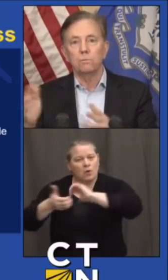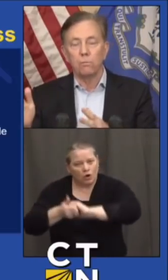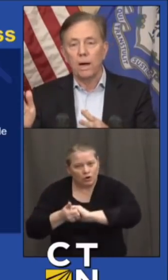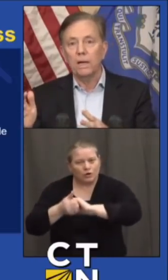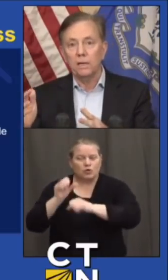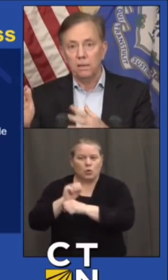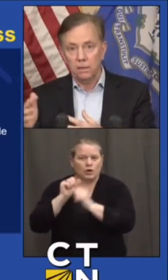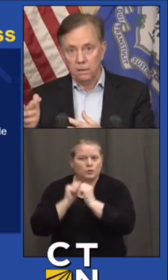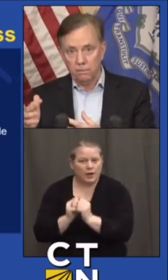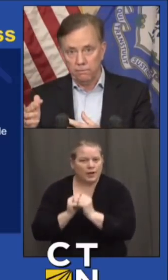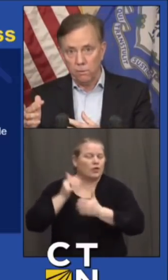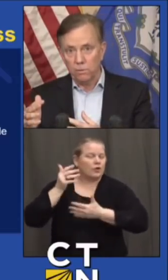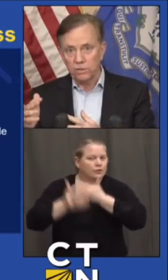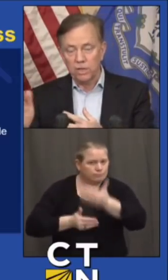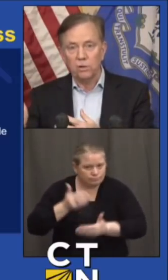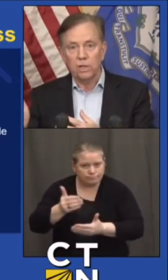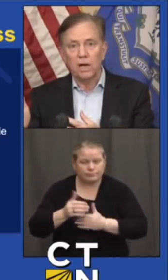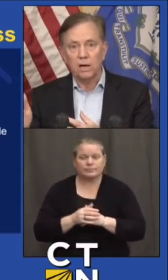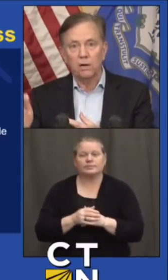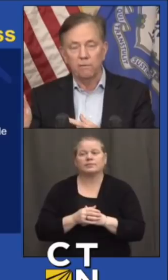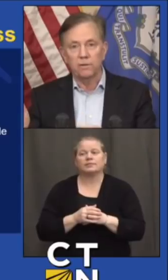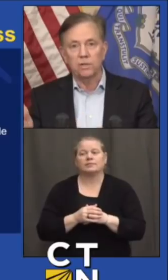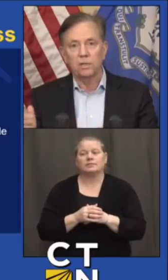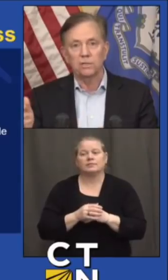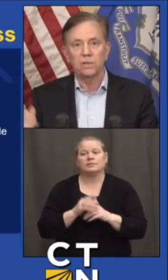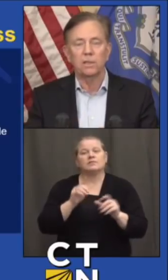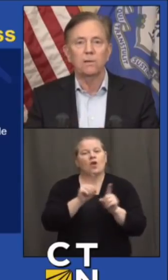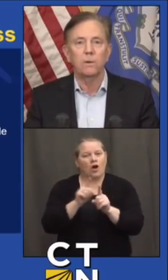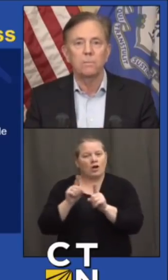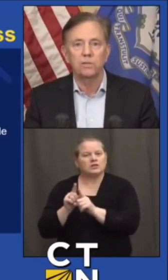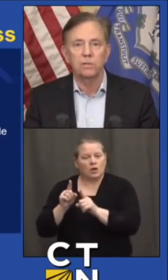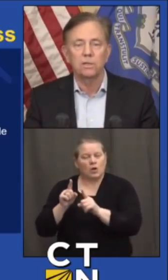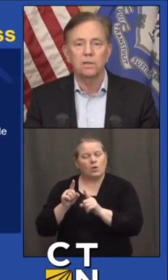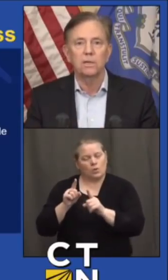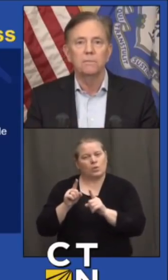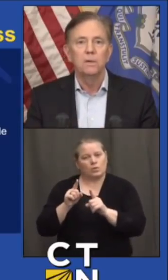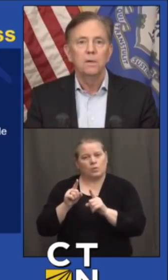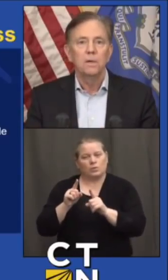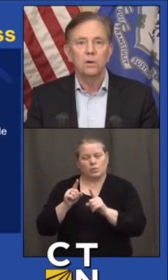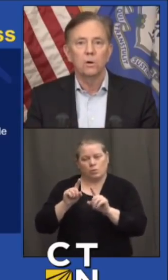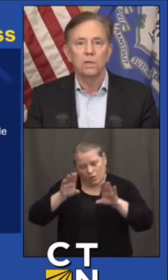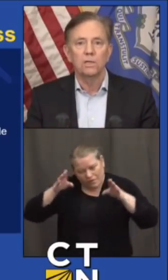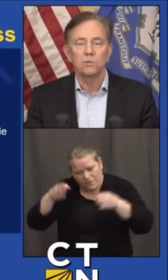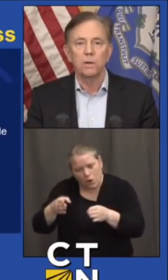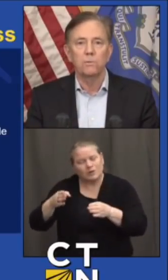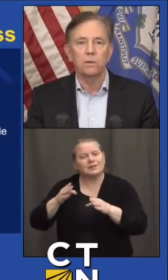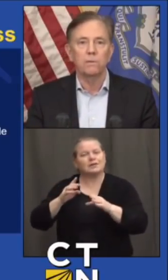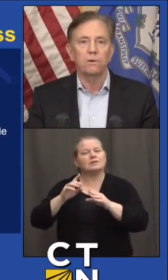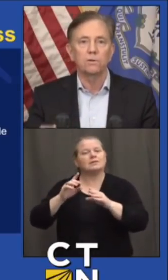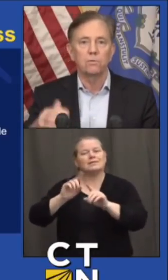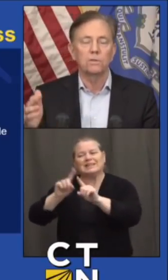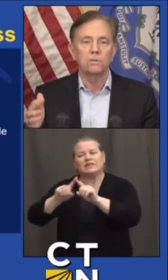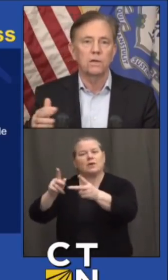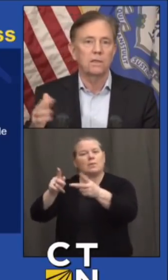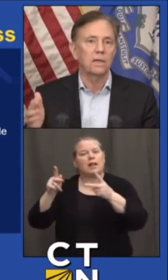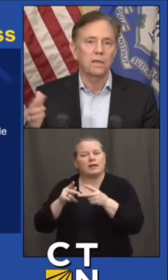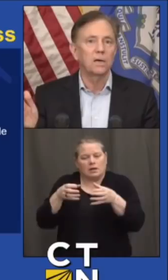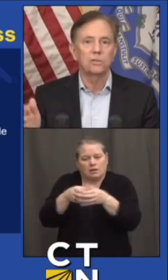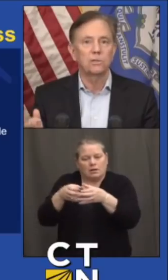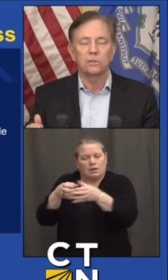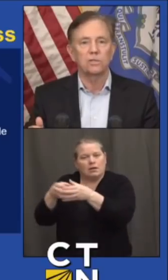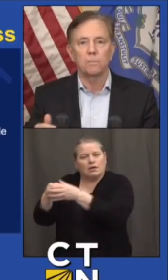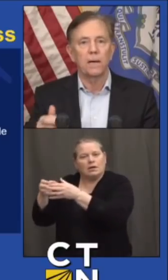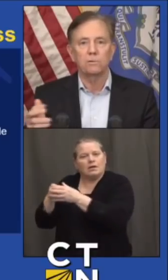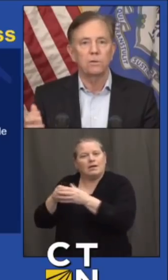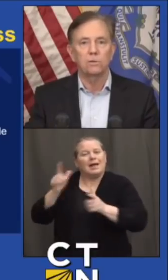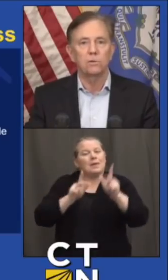also focusing on the congregate facilities. I think we mentioned earlier this week, we're the first ones, I think, in the